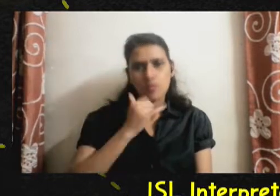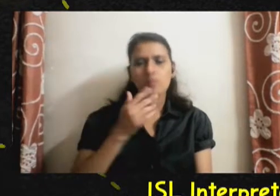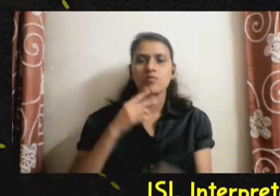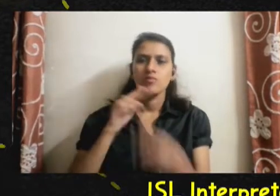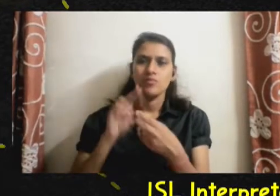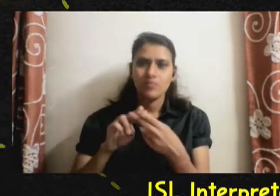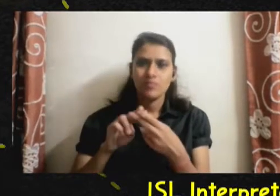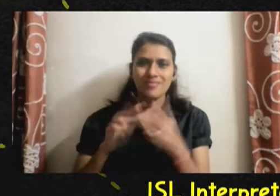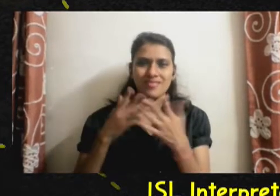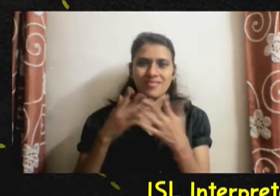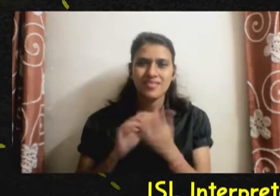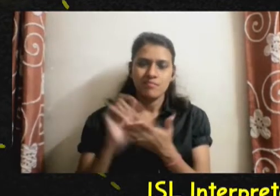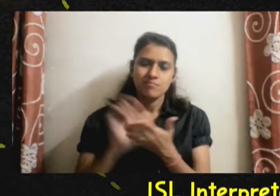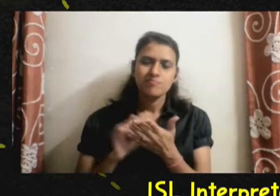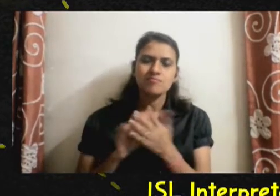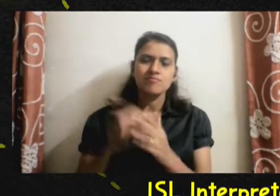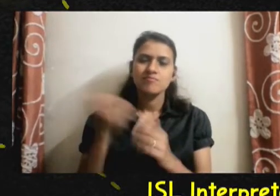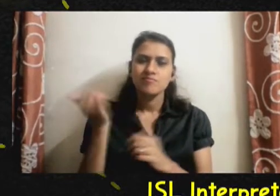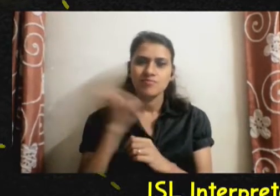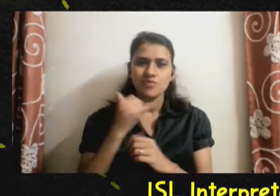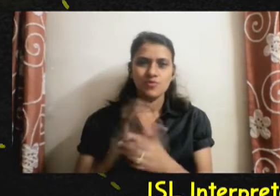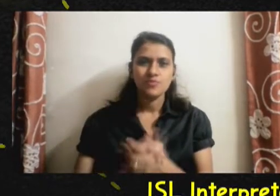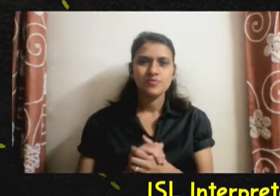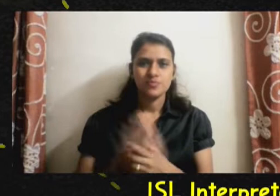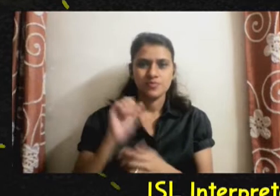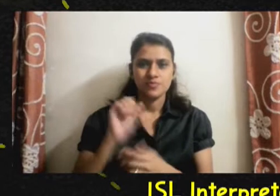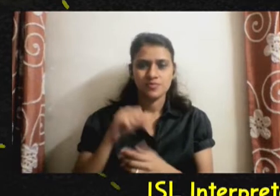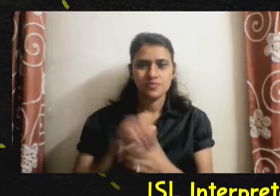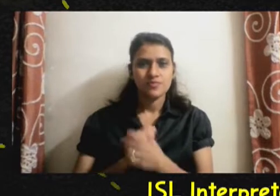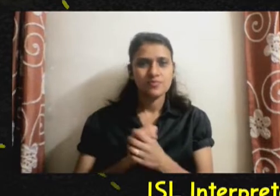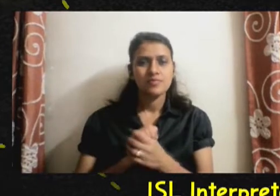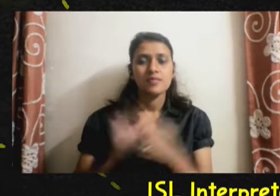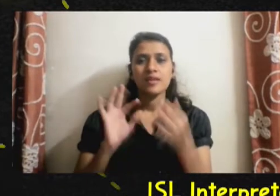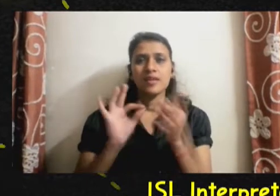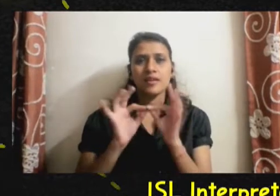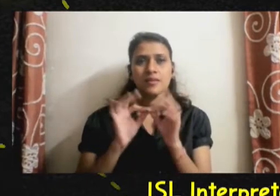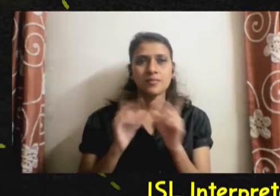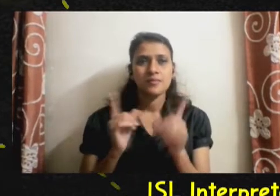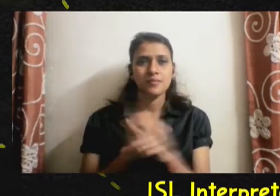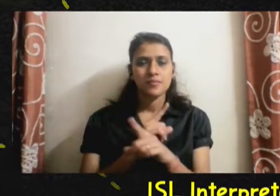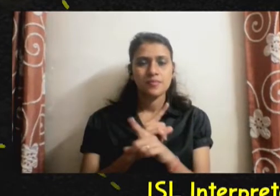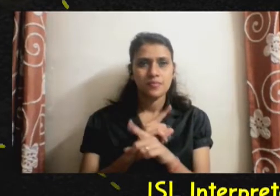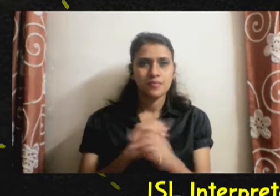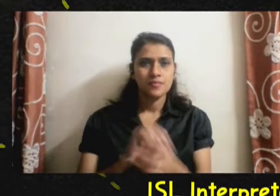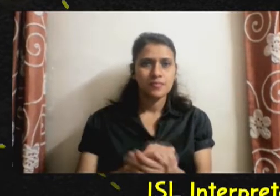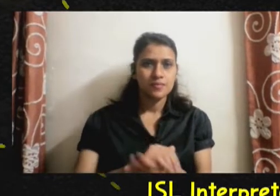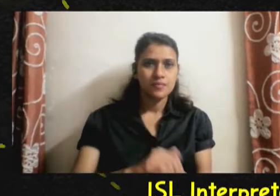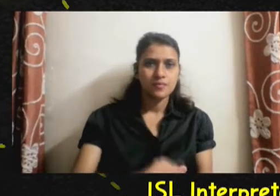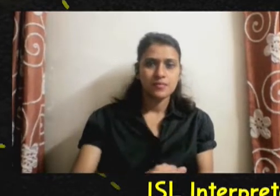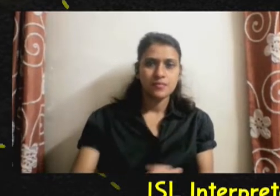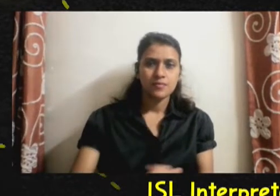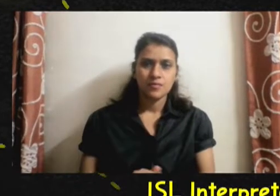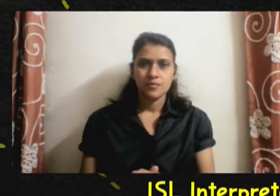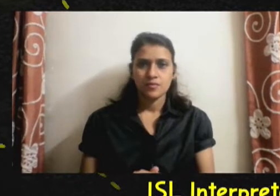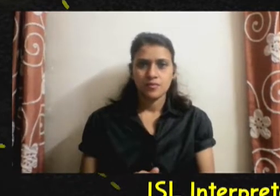you know, kind of thing. But of course, ethically, that's not what we do. I think that would be all